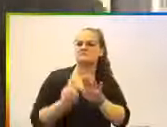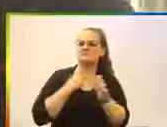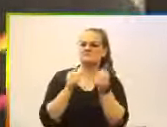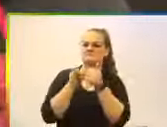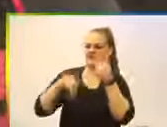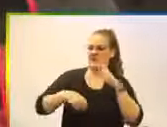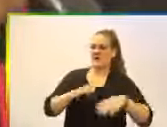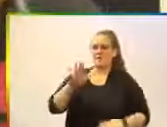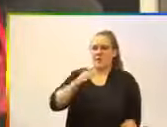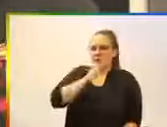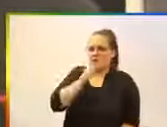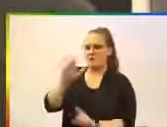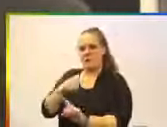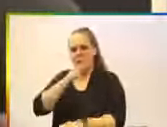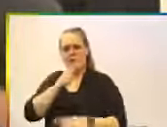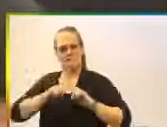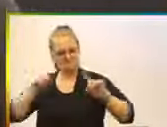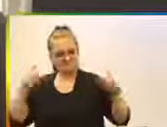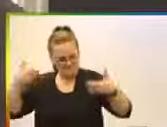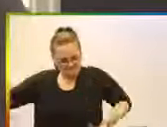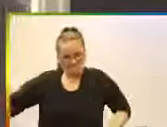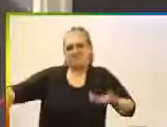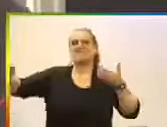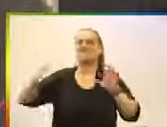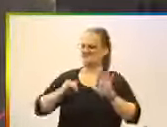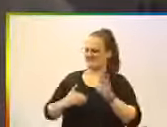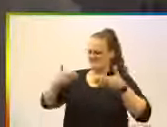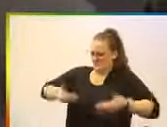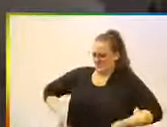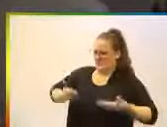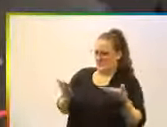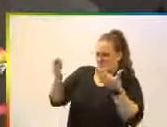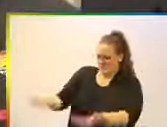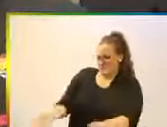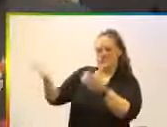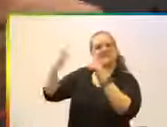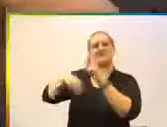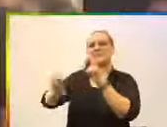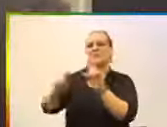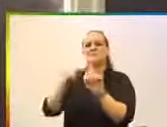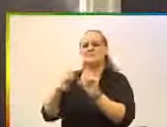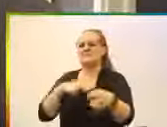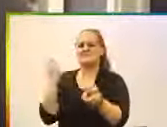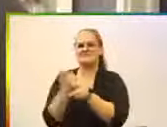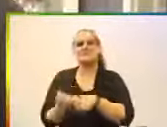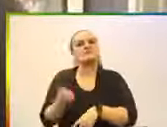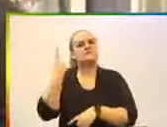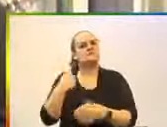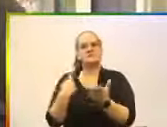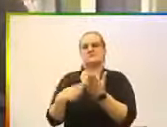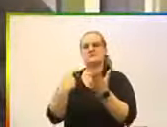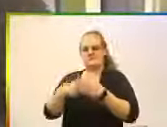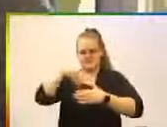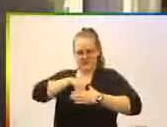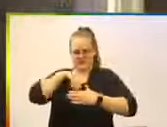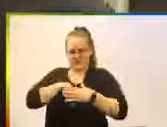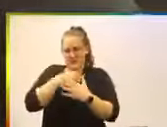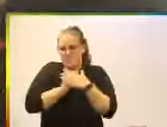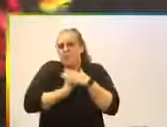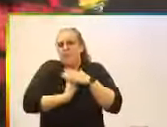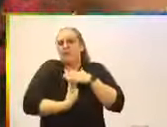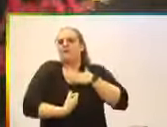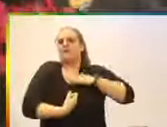about what you rap, that's just the difference in us. Don't show up how you show up, and your perspective is tough. Yo, sometimes what's inside is the scariest stuff. Hey,